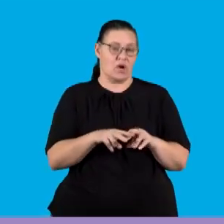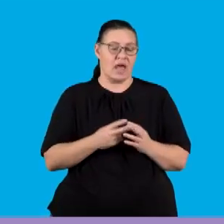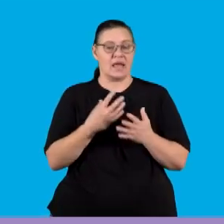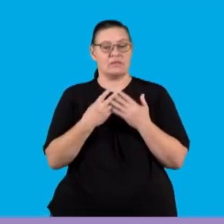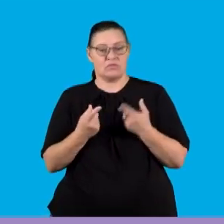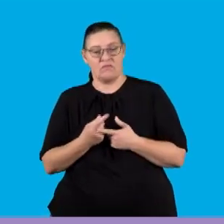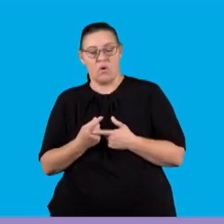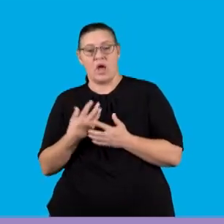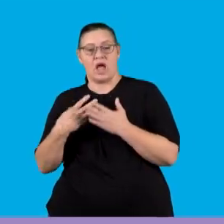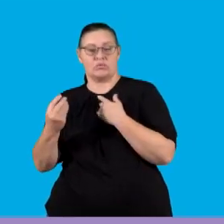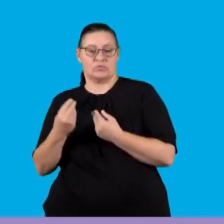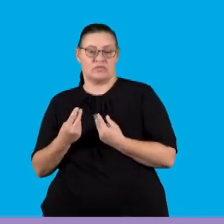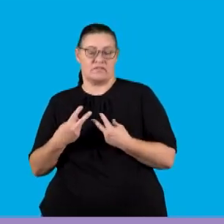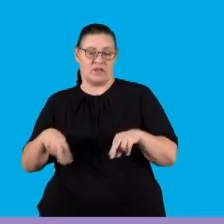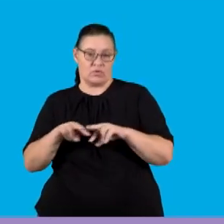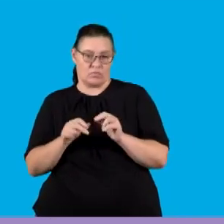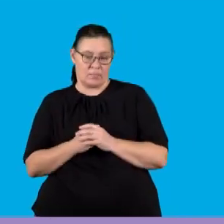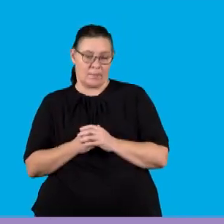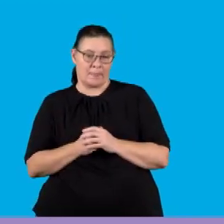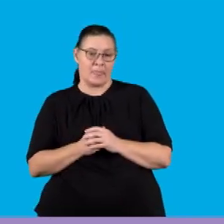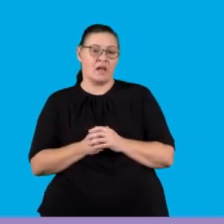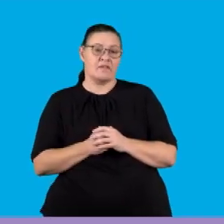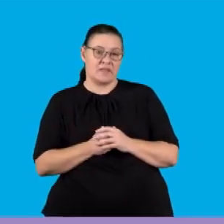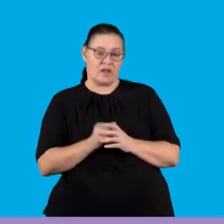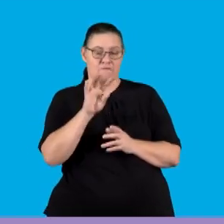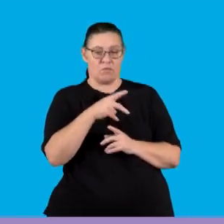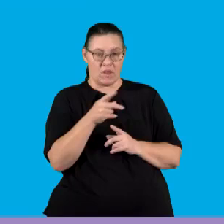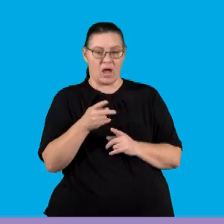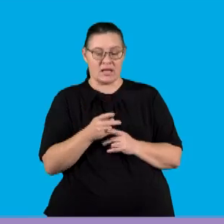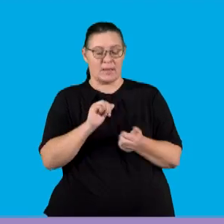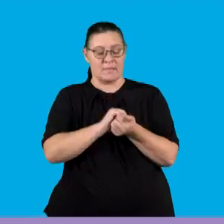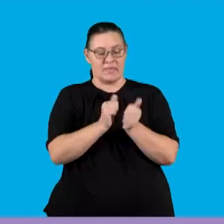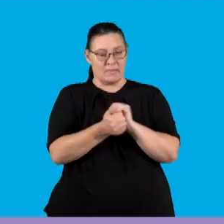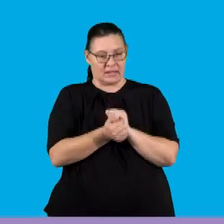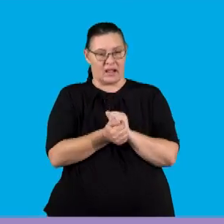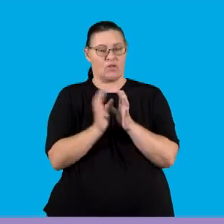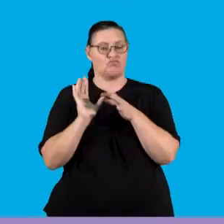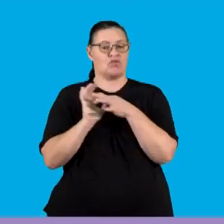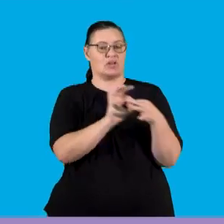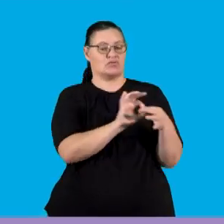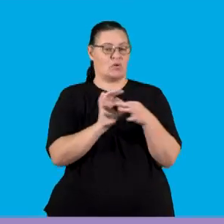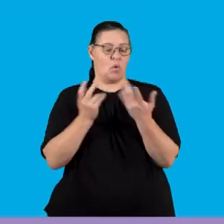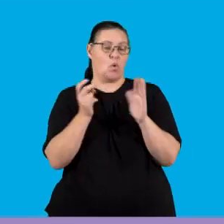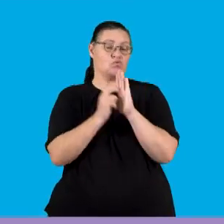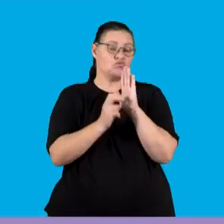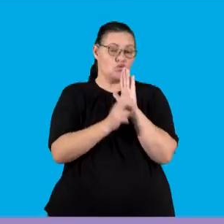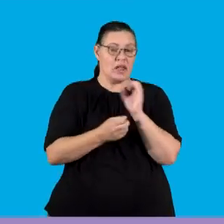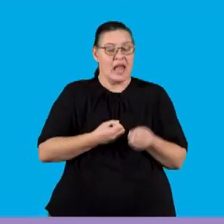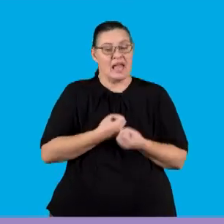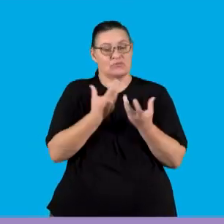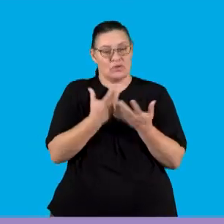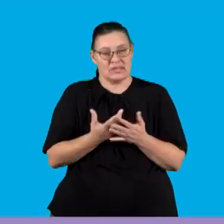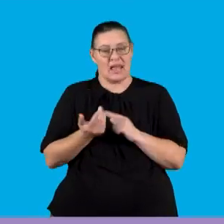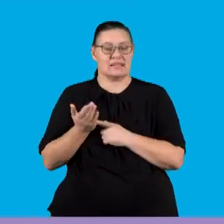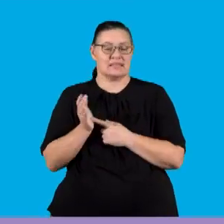the expression for the output values. Then the formula is a mathematical relationship or a rule expressed